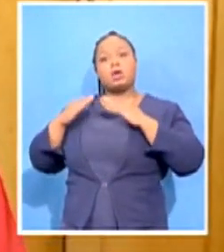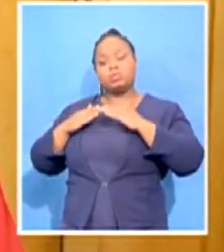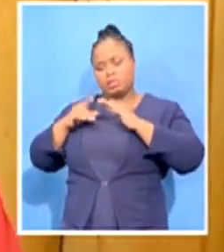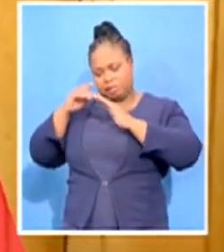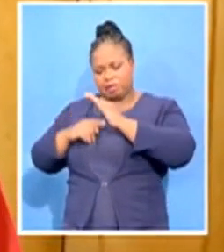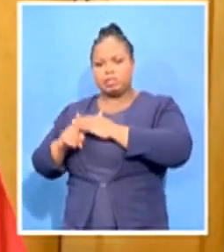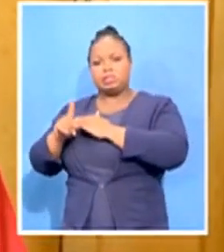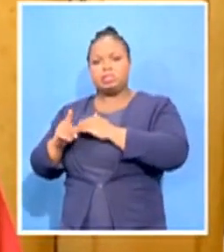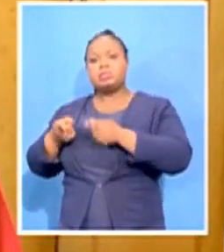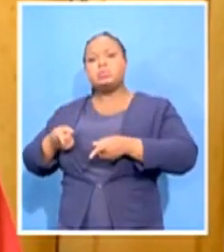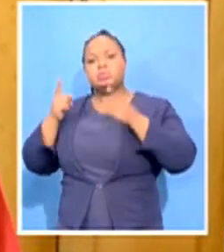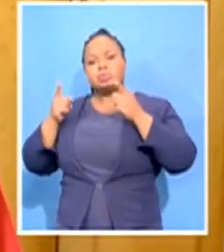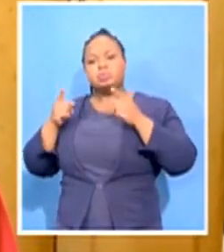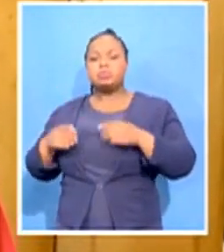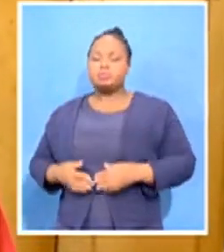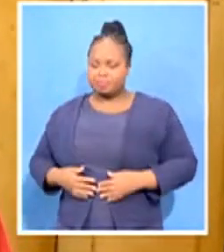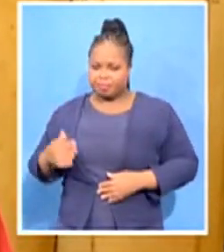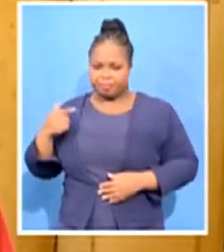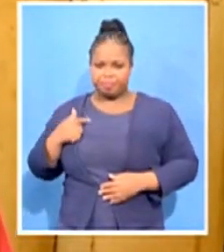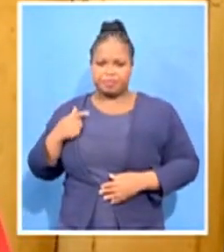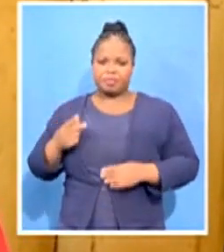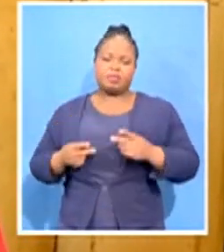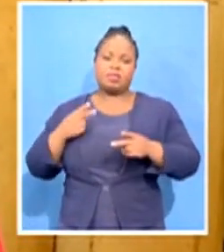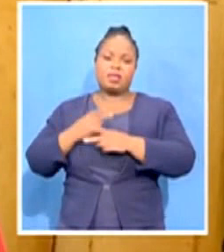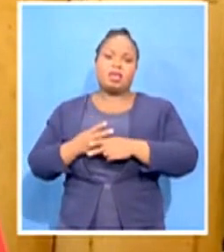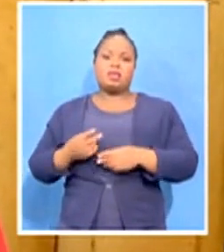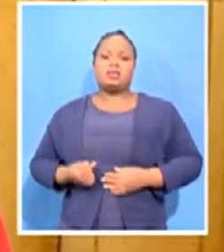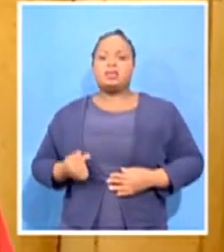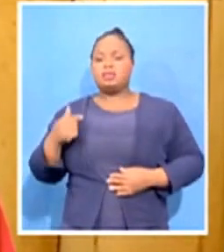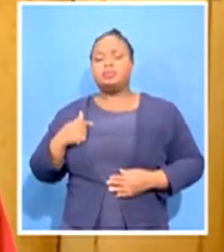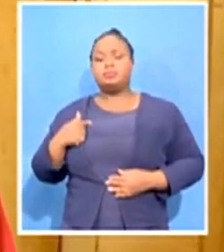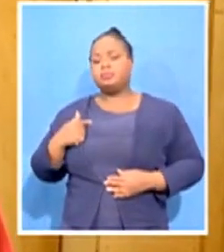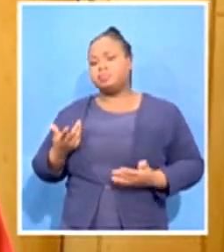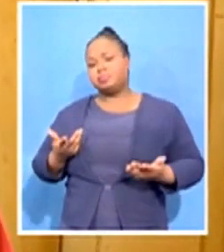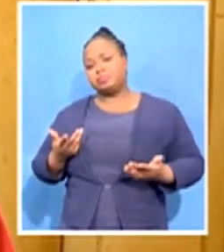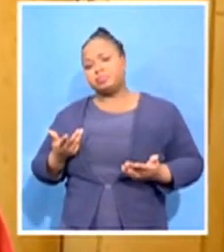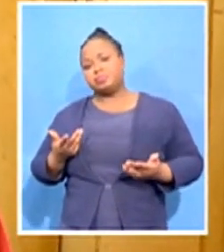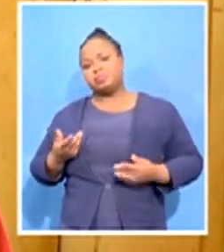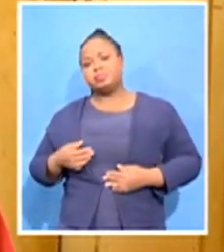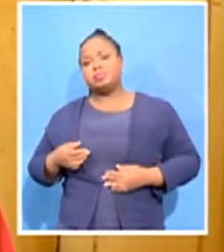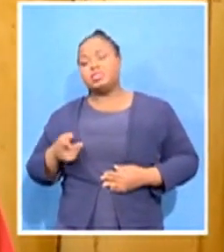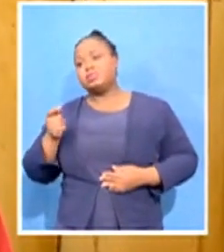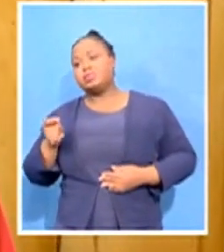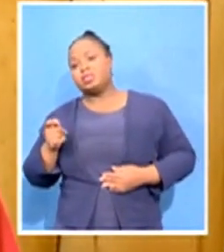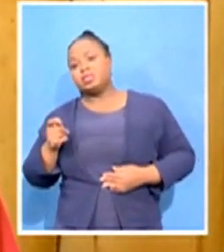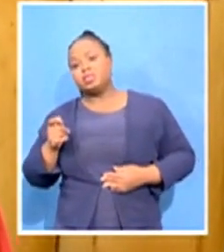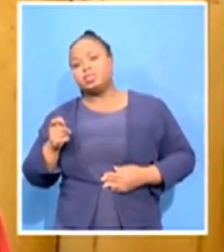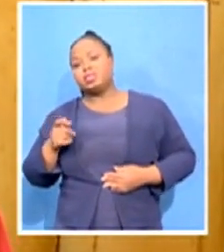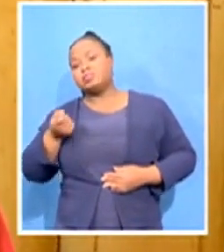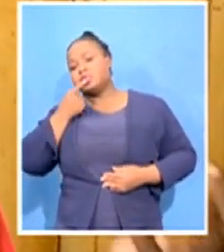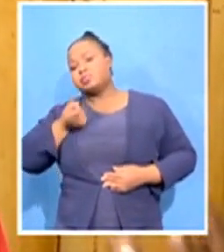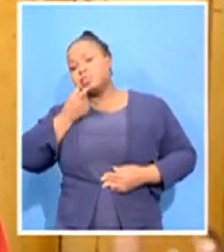I was just for TB, treatment TB, and I'm still under TB treatment, just because due to